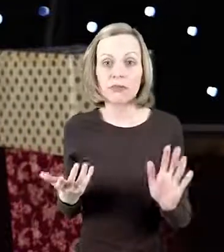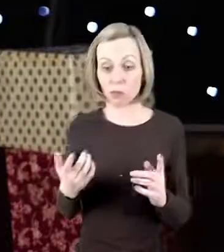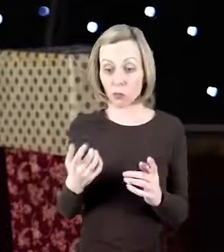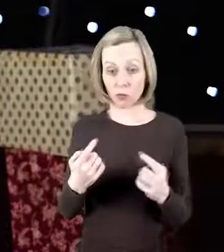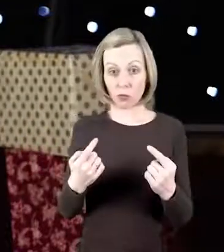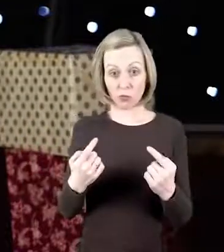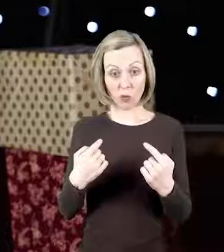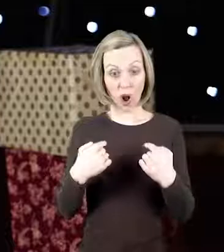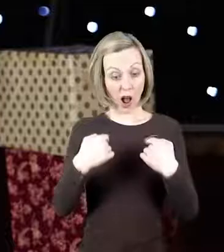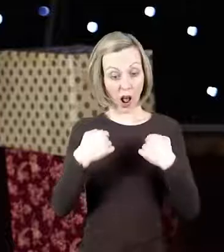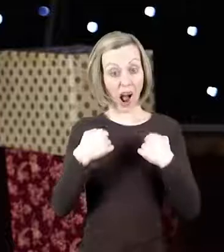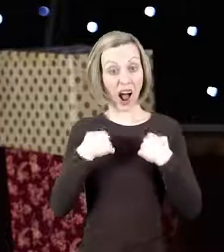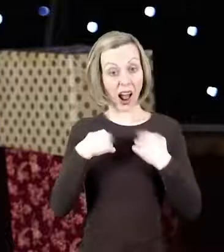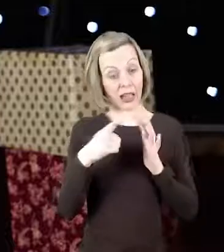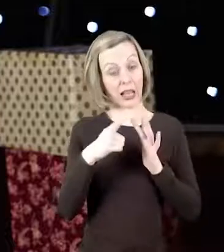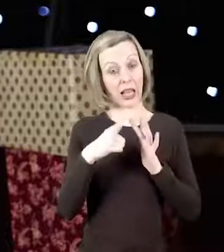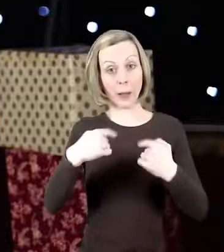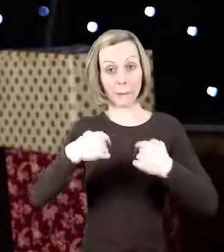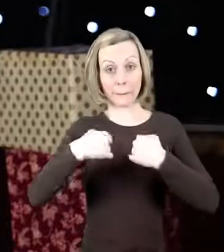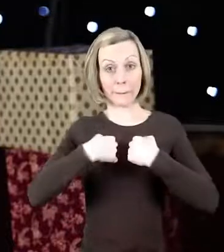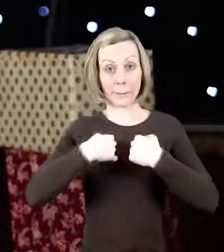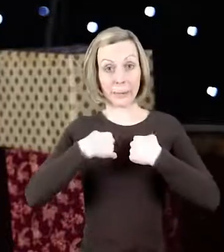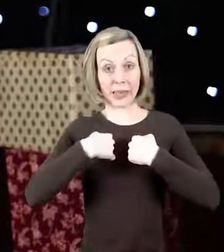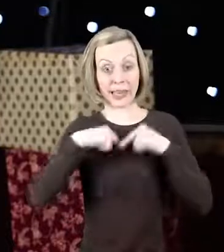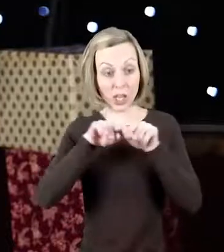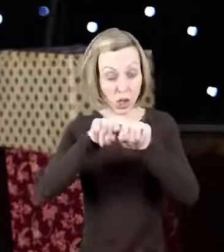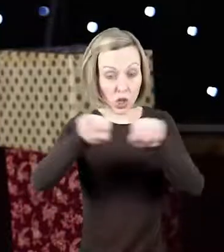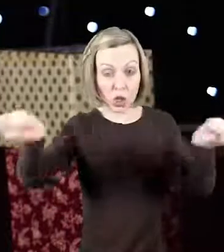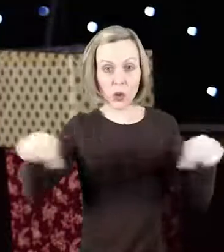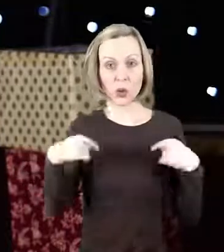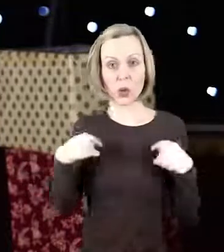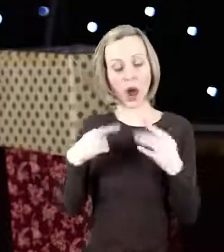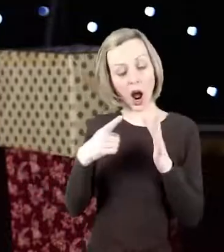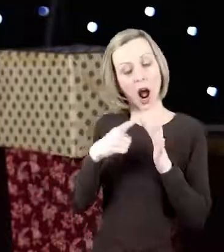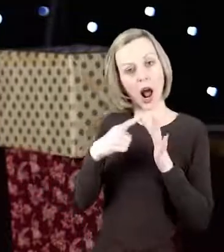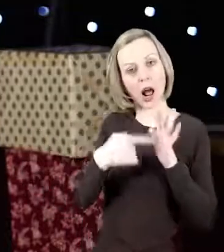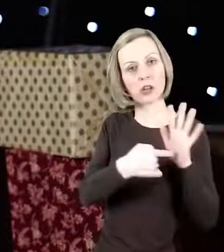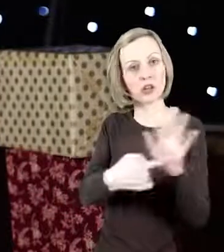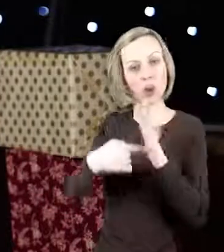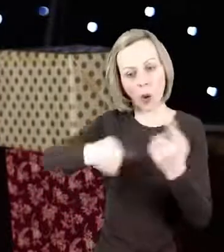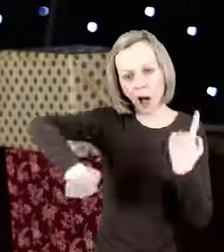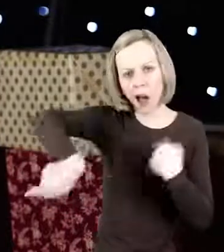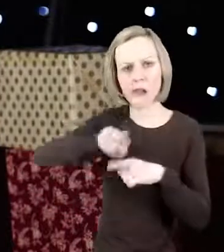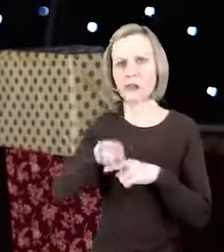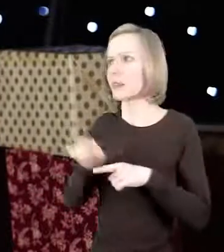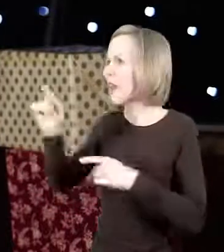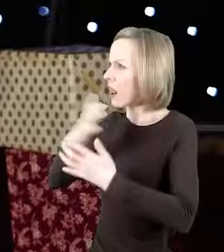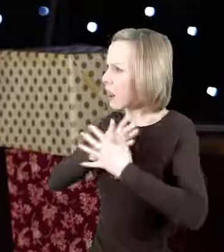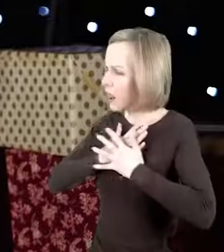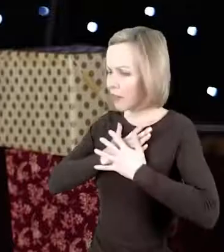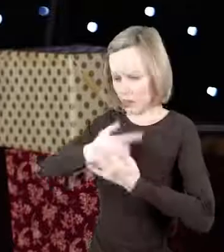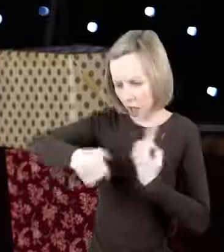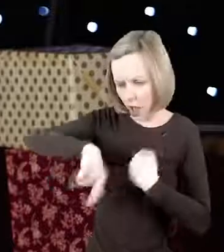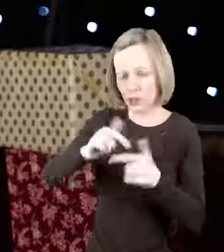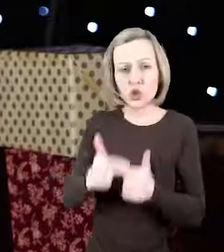him for I, for me and for you. And our I represents us. God loved us so